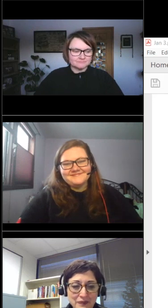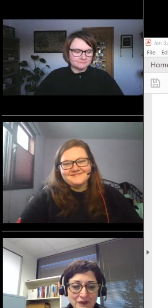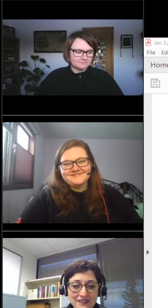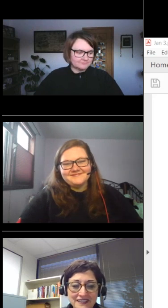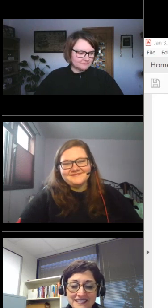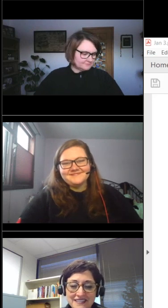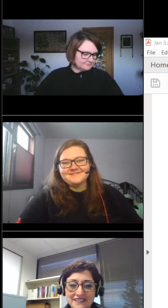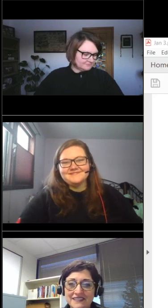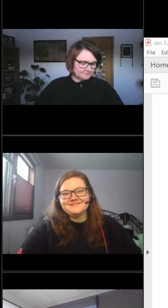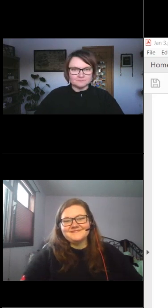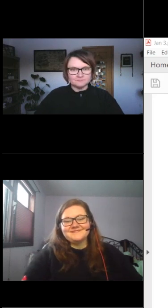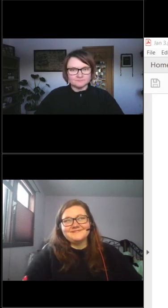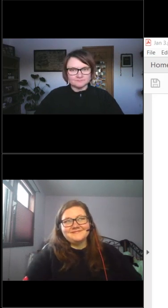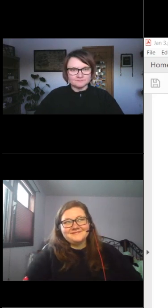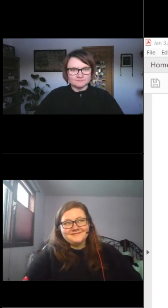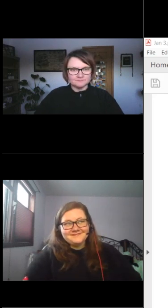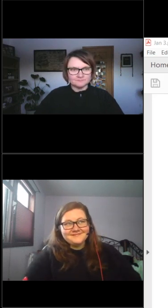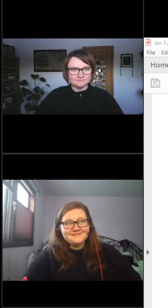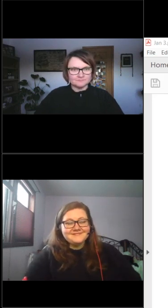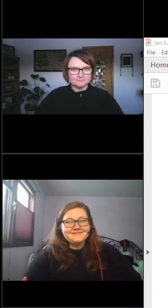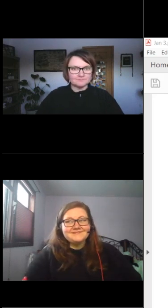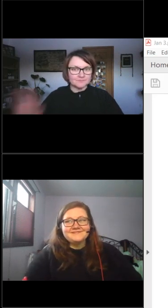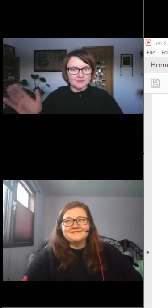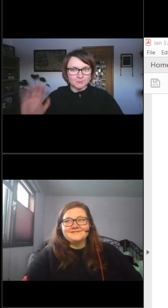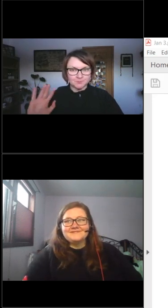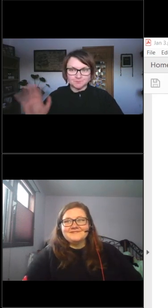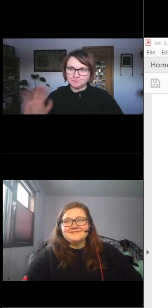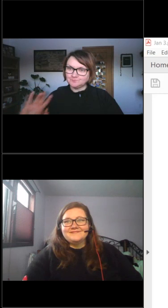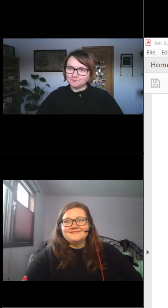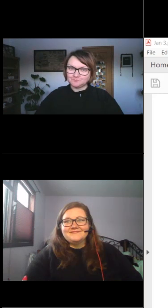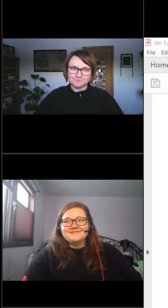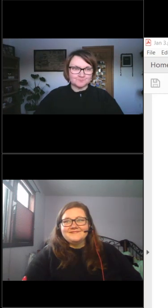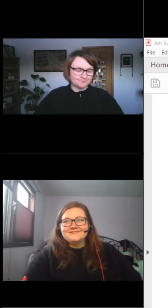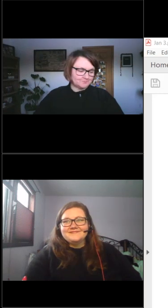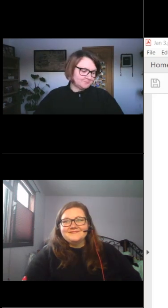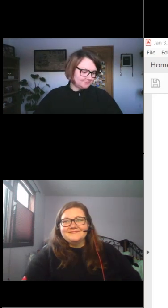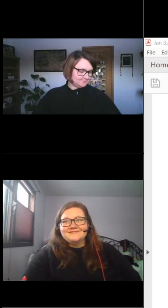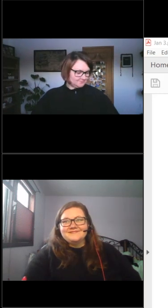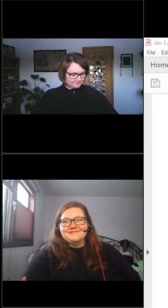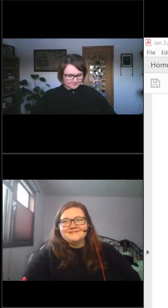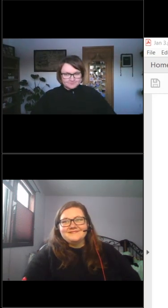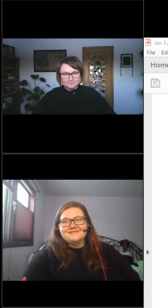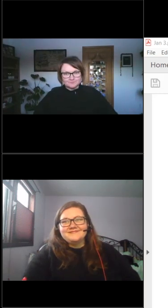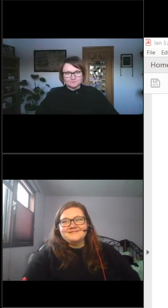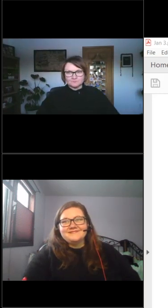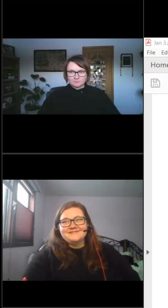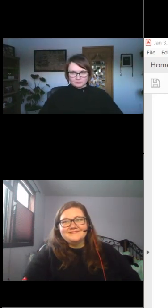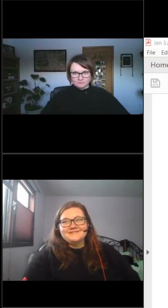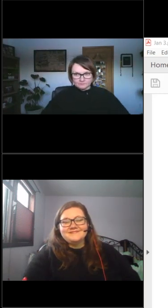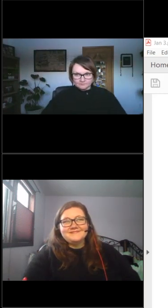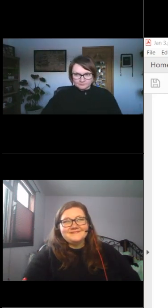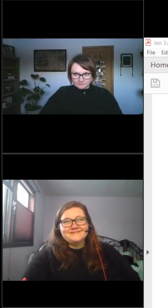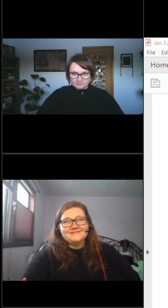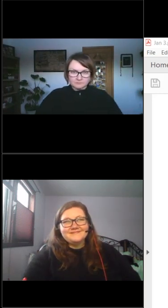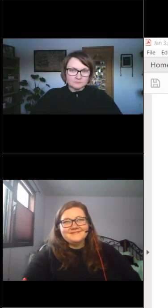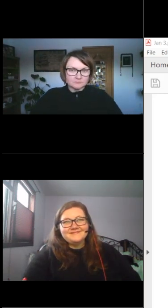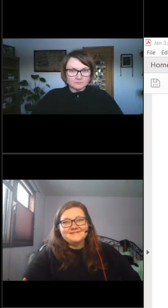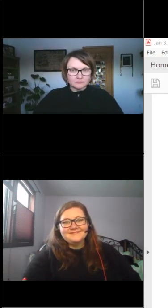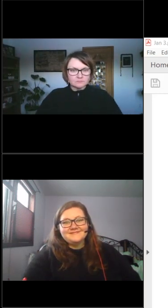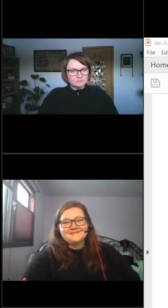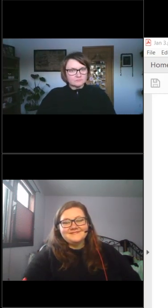coordination support liaison, Katsoa Lipinskis. So welcome to all of us and welcome to